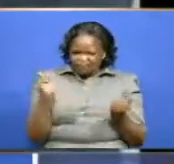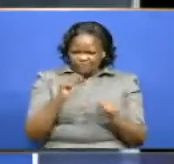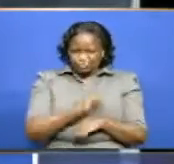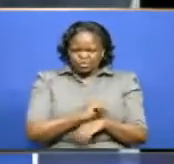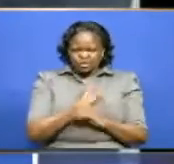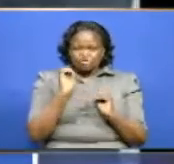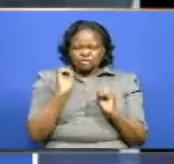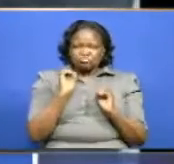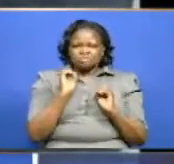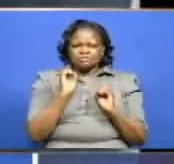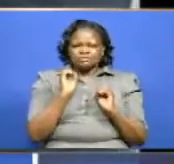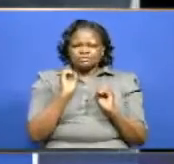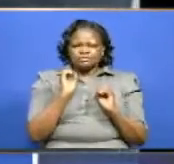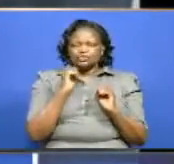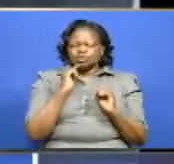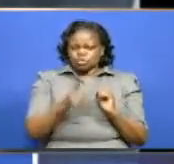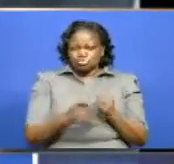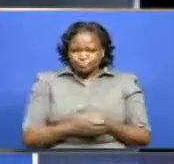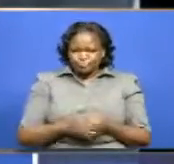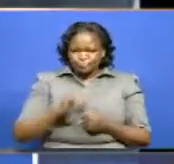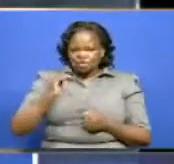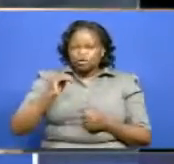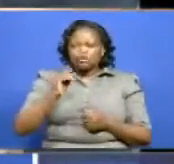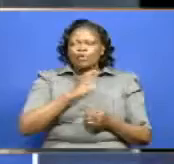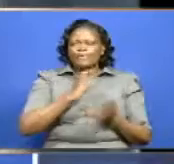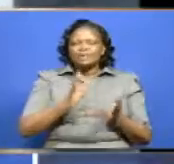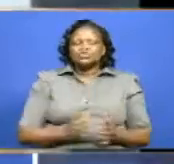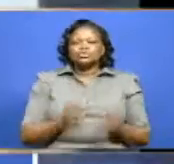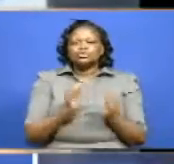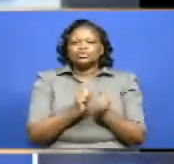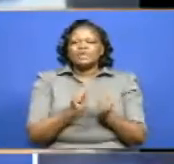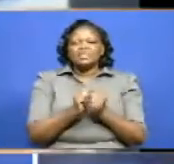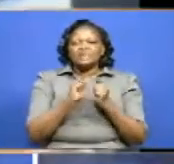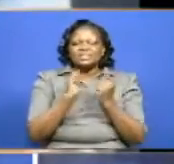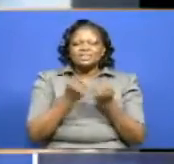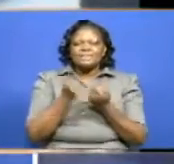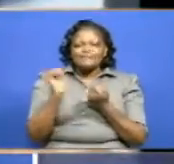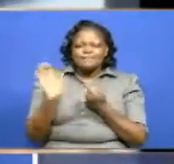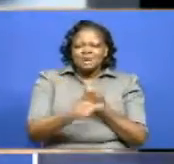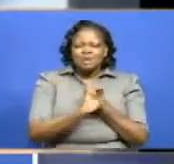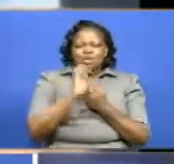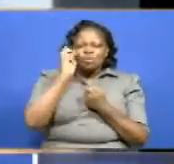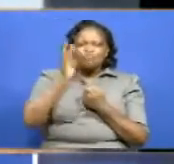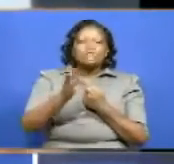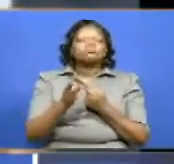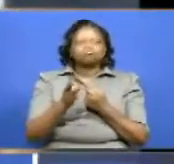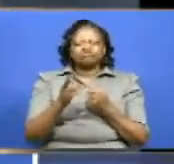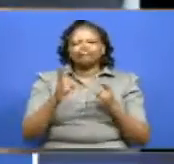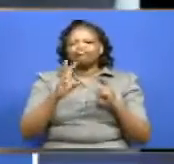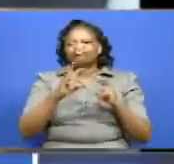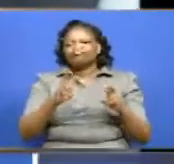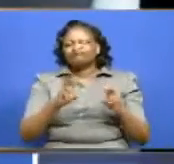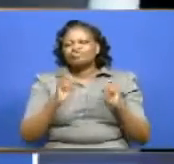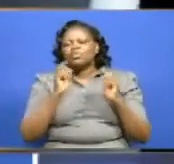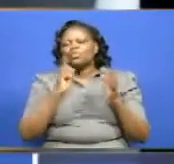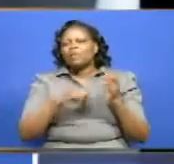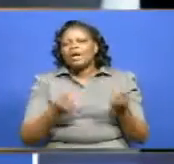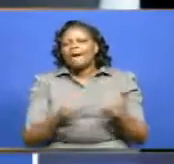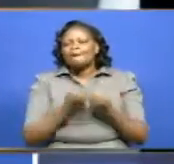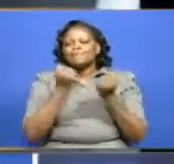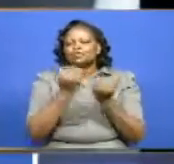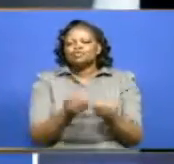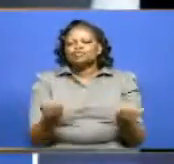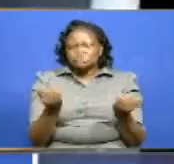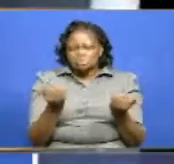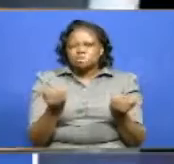report. And so the county commissioner, together with his team, will be going out to find out what happened to those